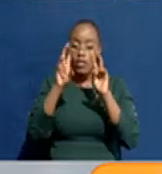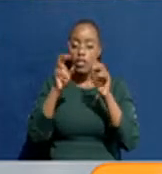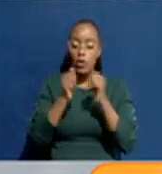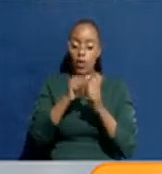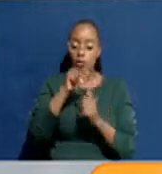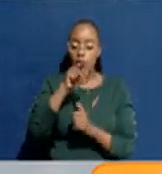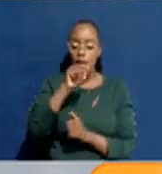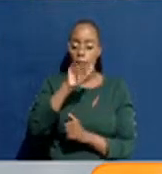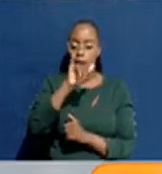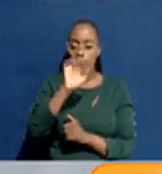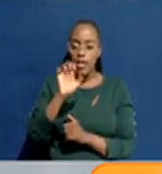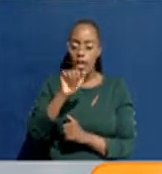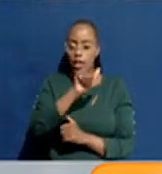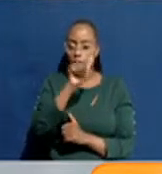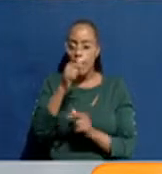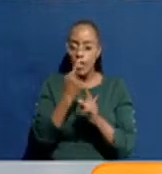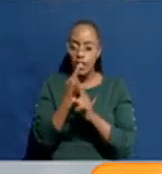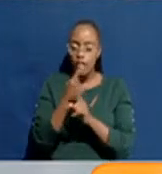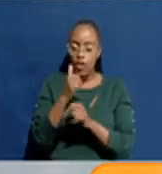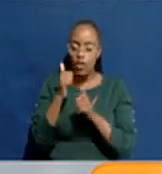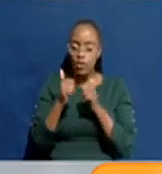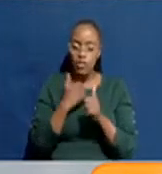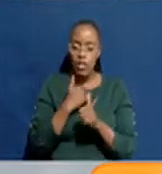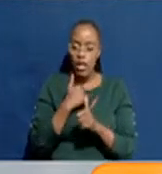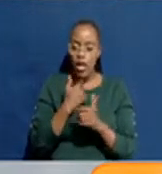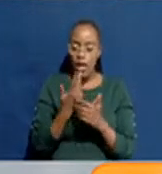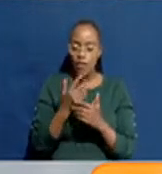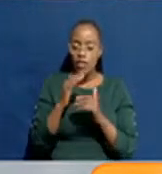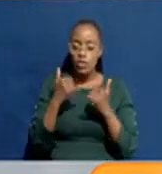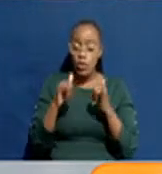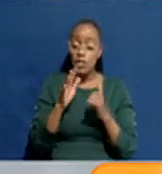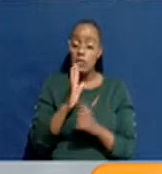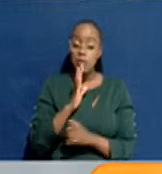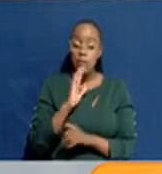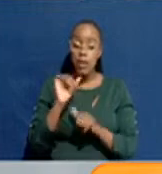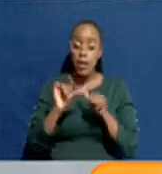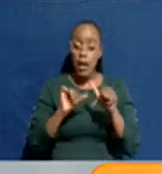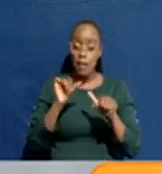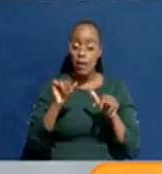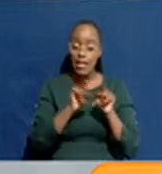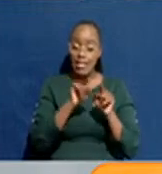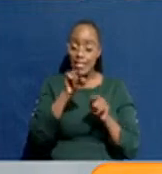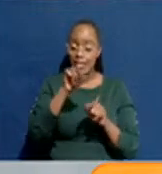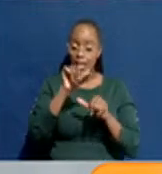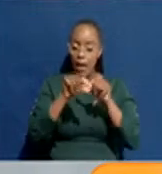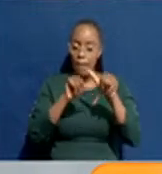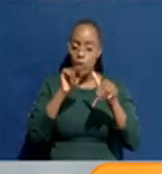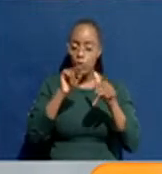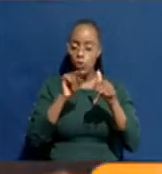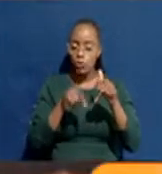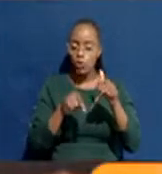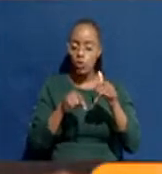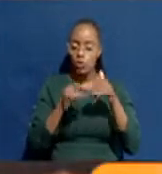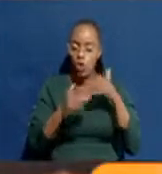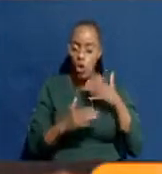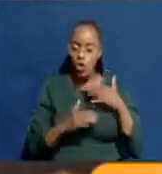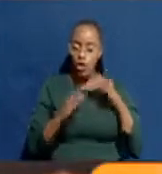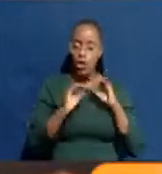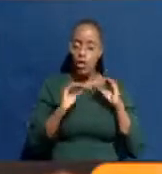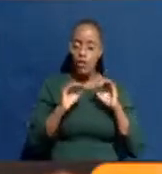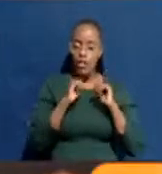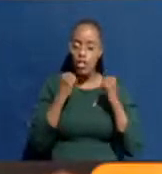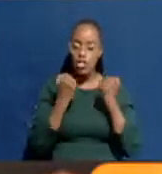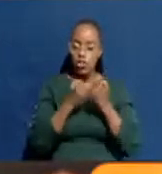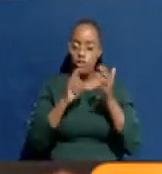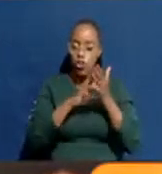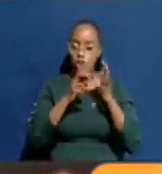and the rest, mm-hmm. you know, mm-hmm. some of which the minister tried to speak to. And of course, that has to do with, you know, just not honoring the, you know, the social contract